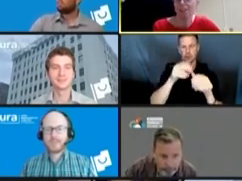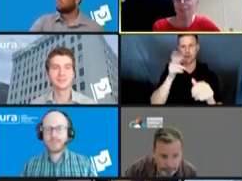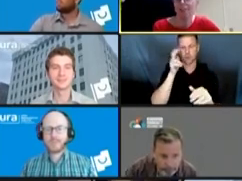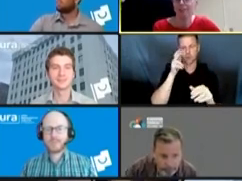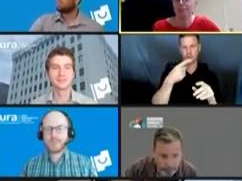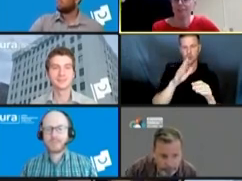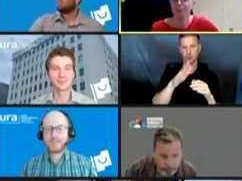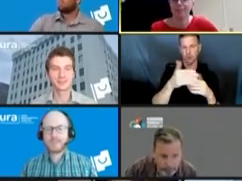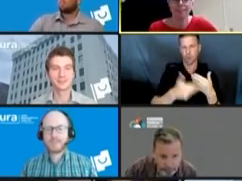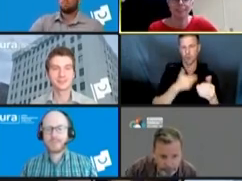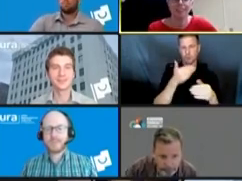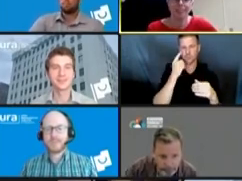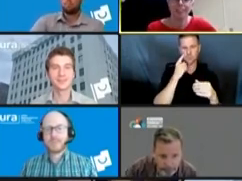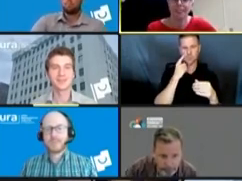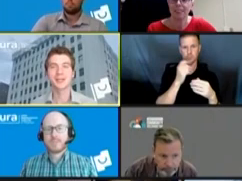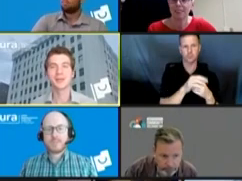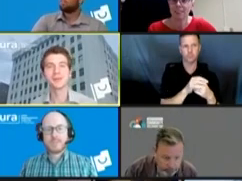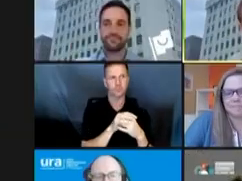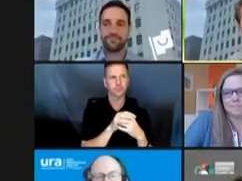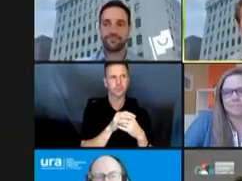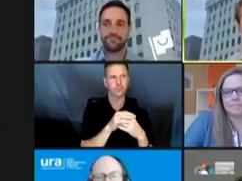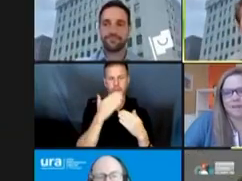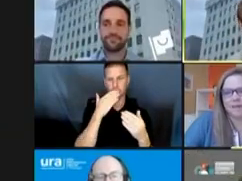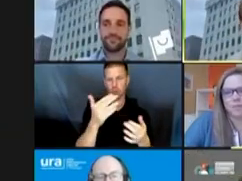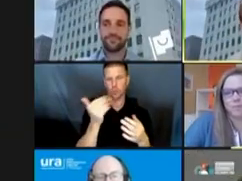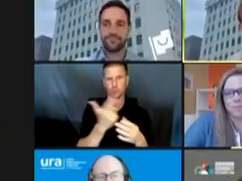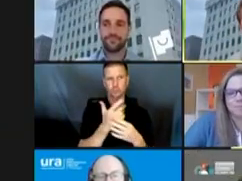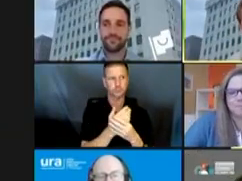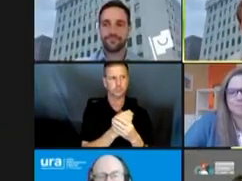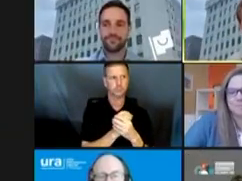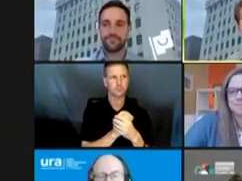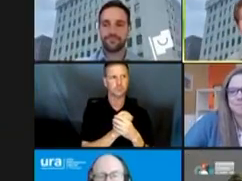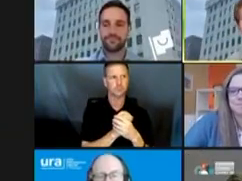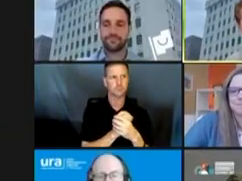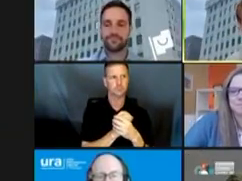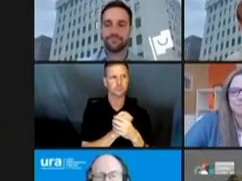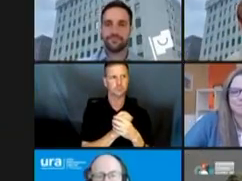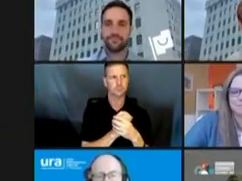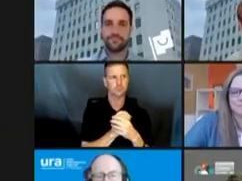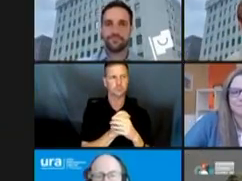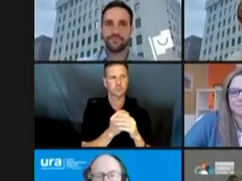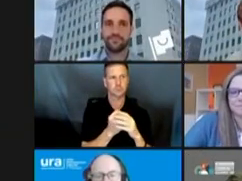progress. Thank you all. Thank you. Thank you.